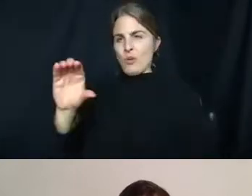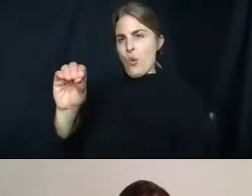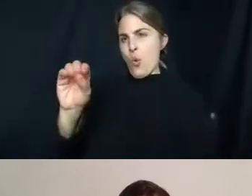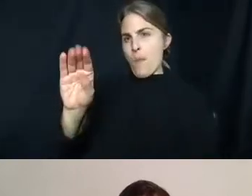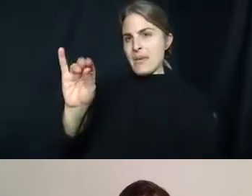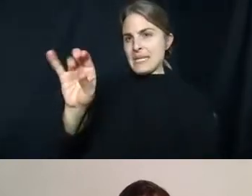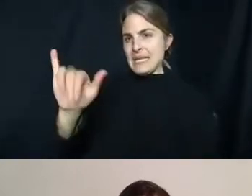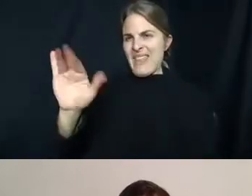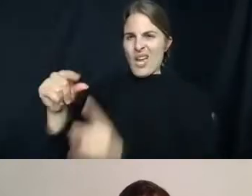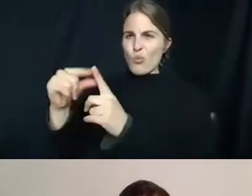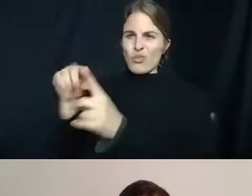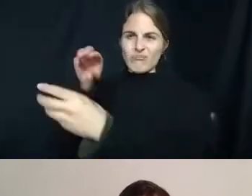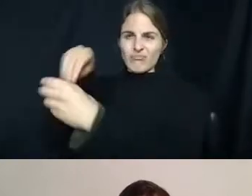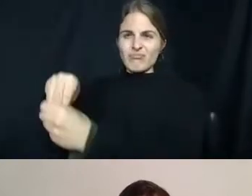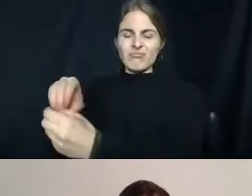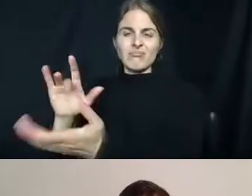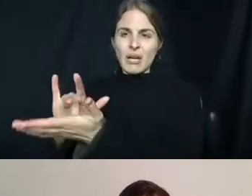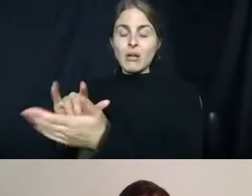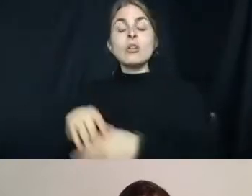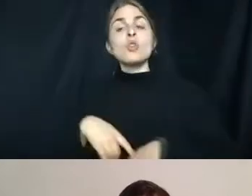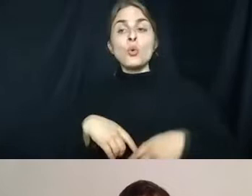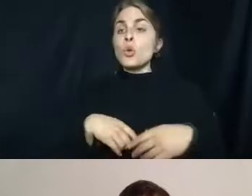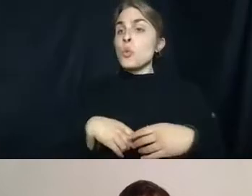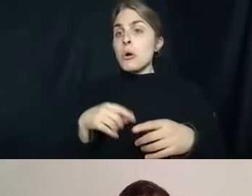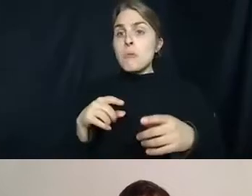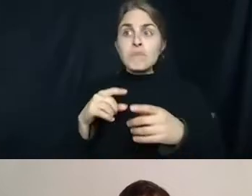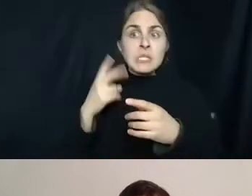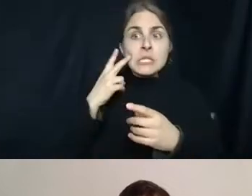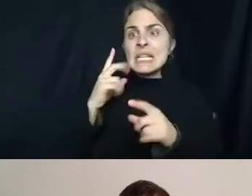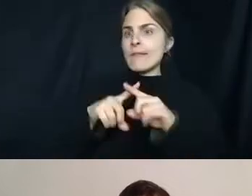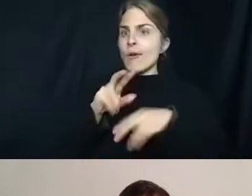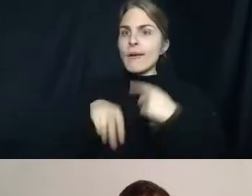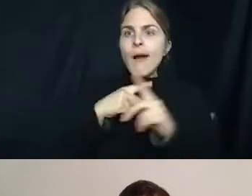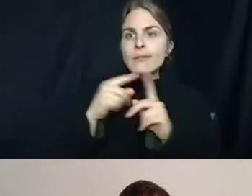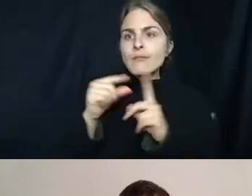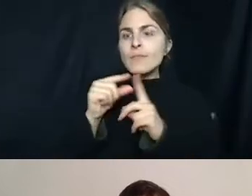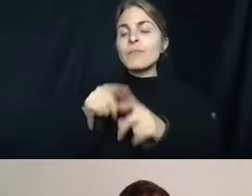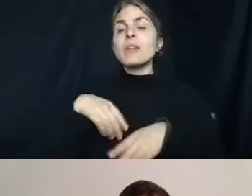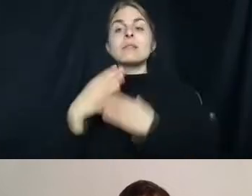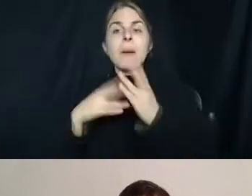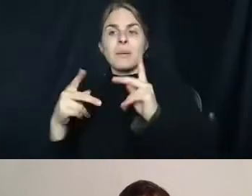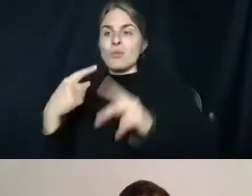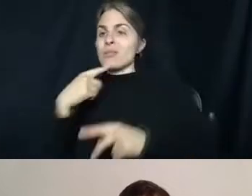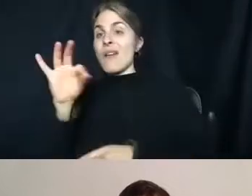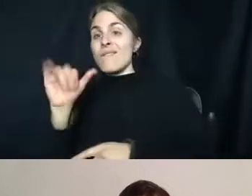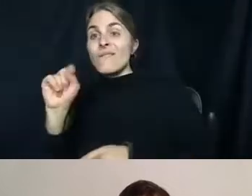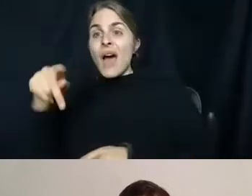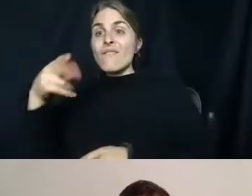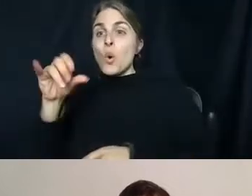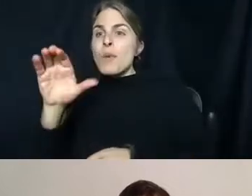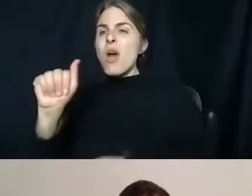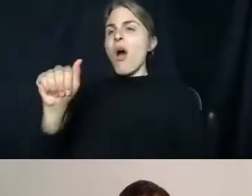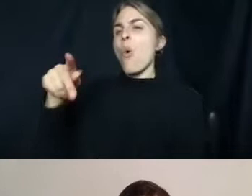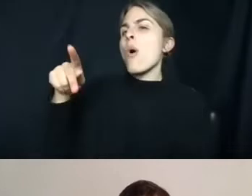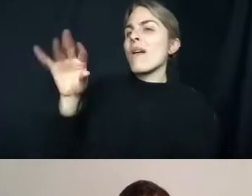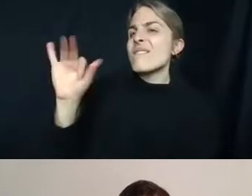And so, yeah, you might hear all kinds of terms. Some people just say fat phobia or fat mesia. I tend to say fat phobia in